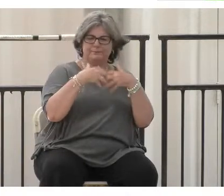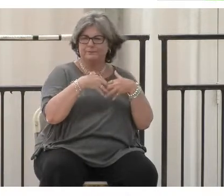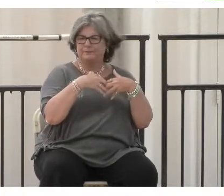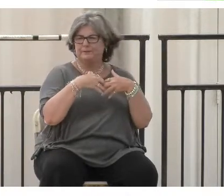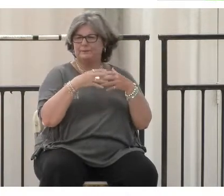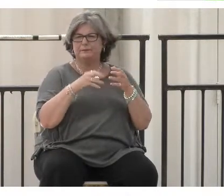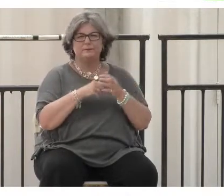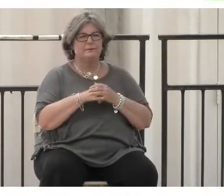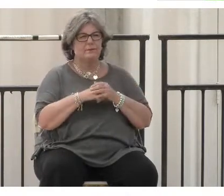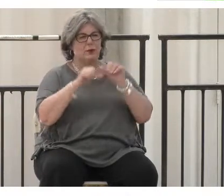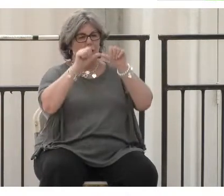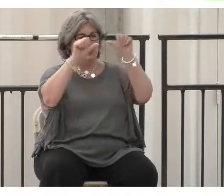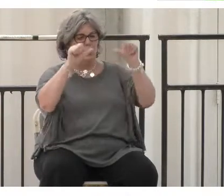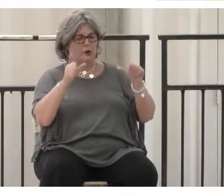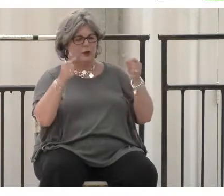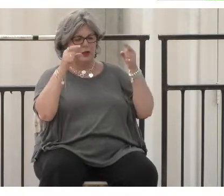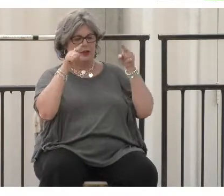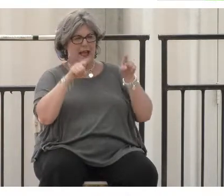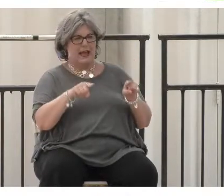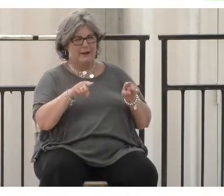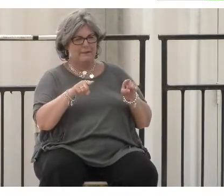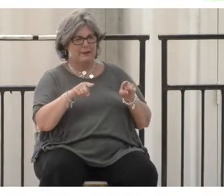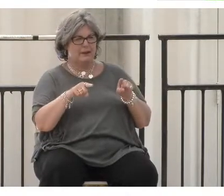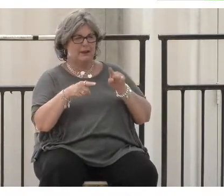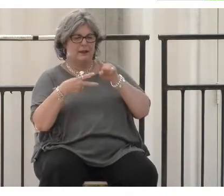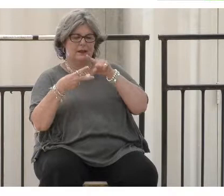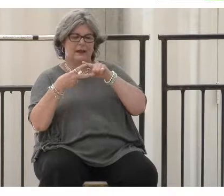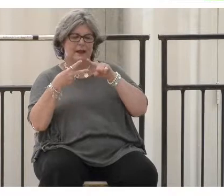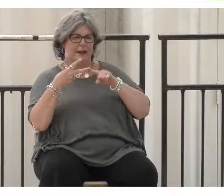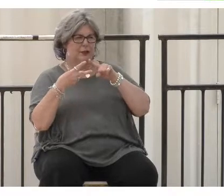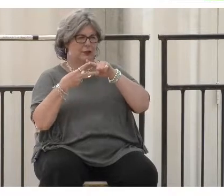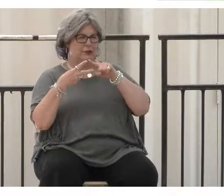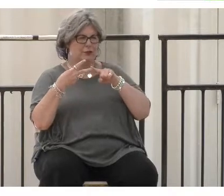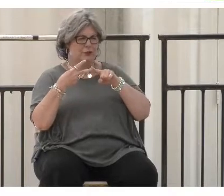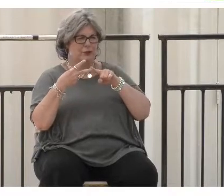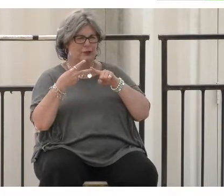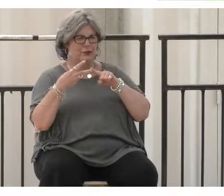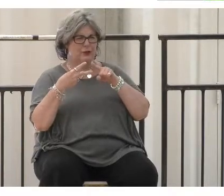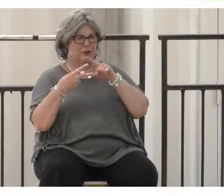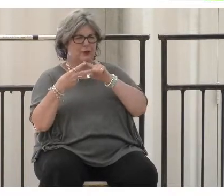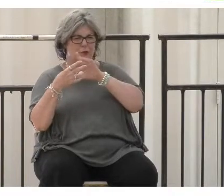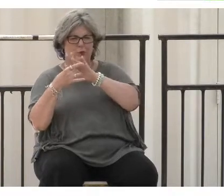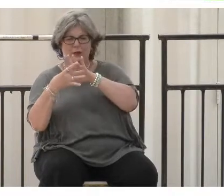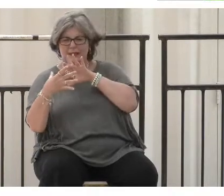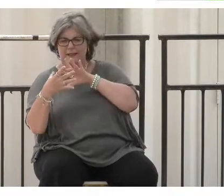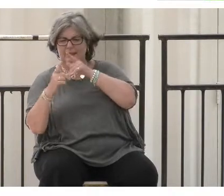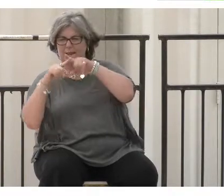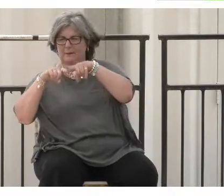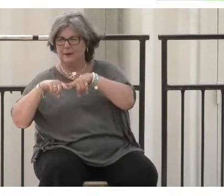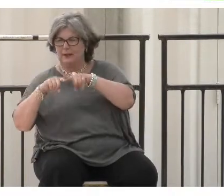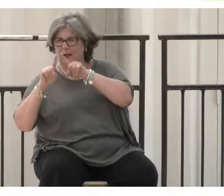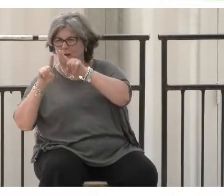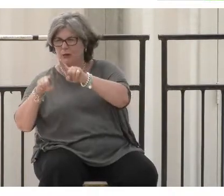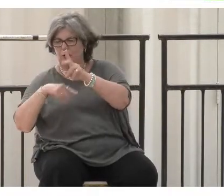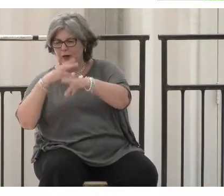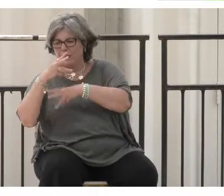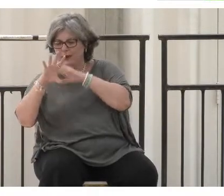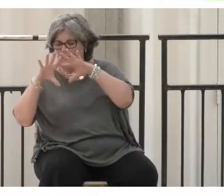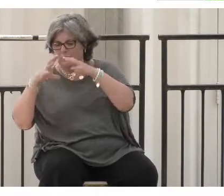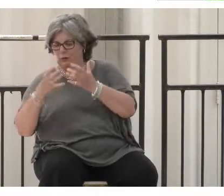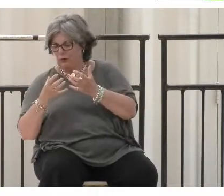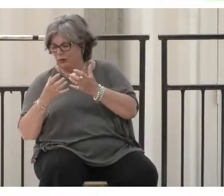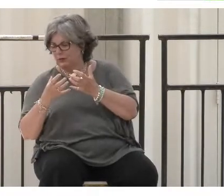where architecture happened, so it happened in twofold. One was buildings from mud, depending on where we were in the world, and I